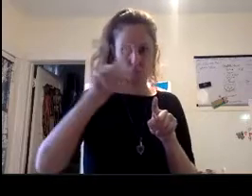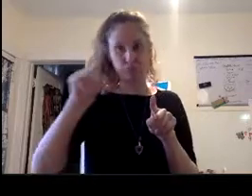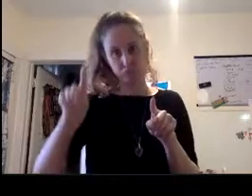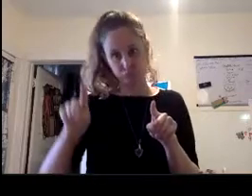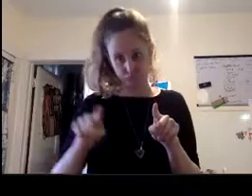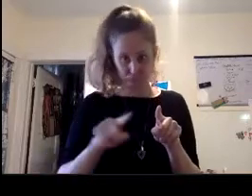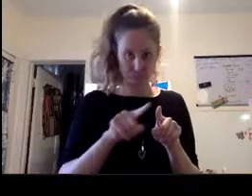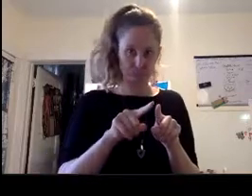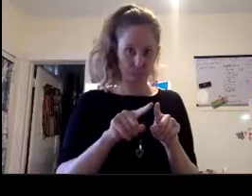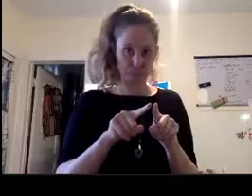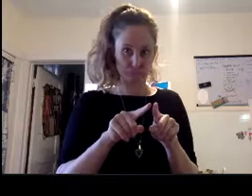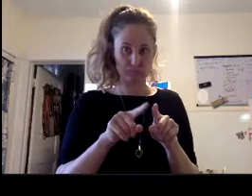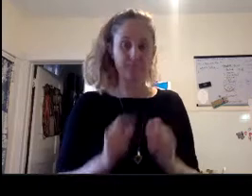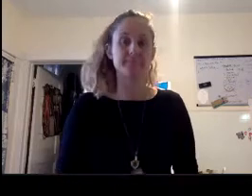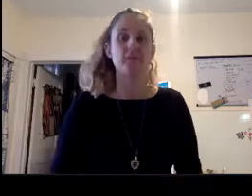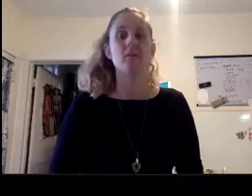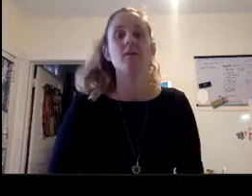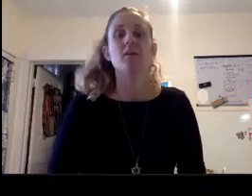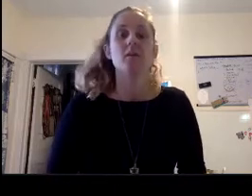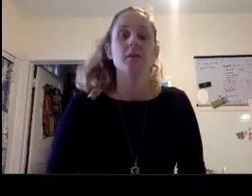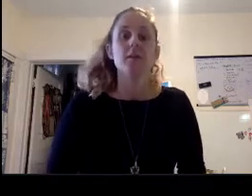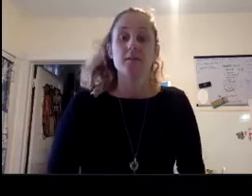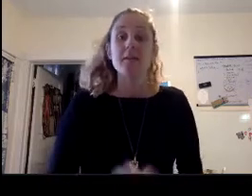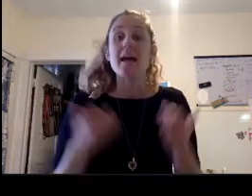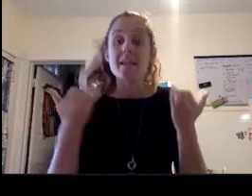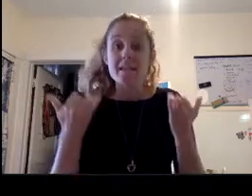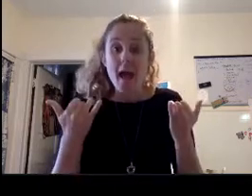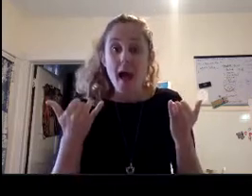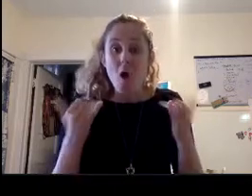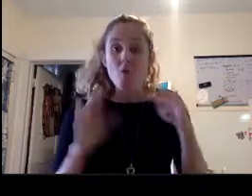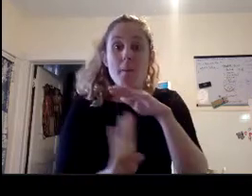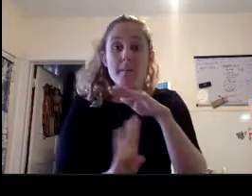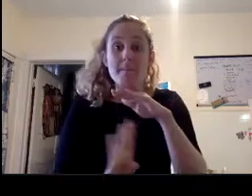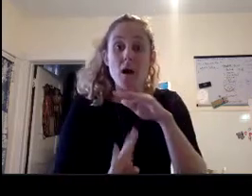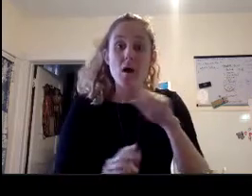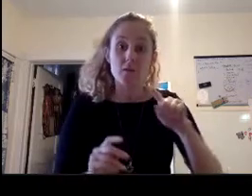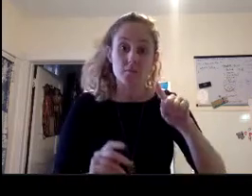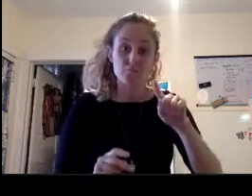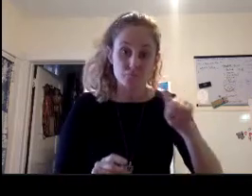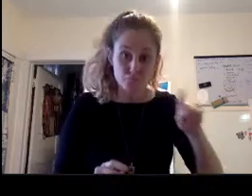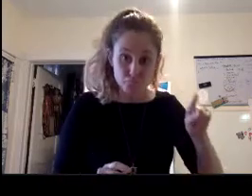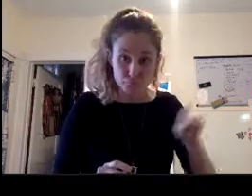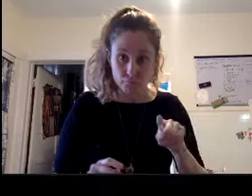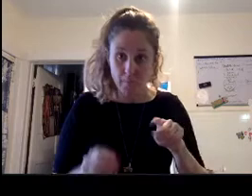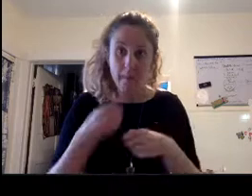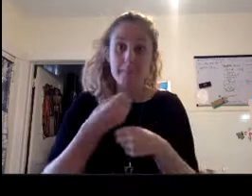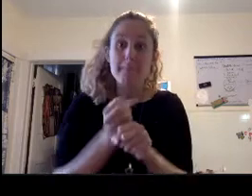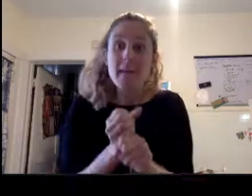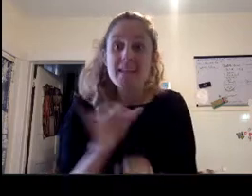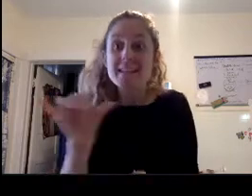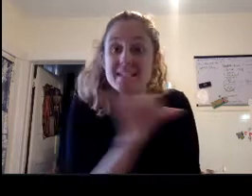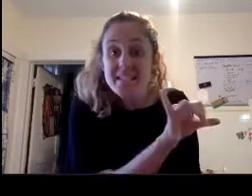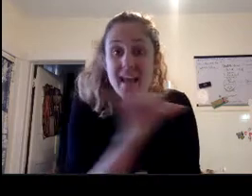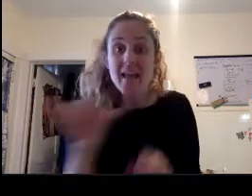a square, a triangle, a cylinder. It's up to you what you want to draw for your shapes. Just be prepared